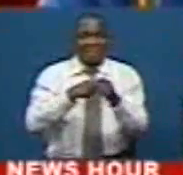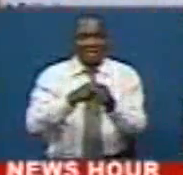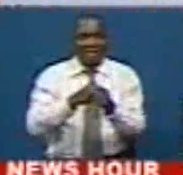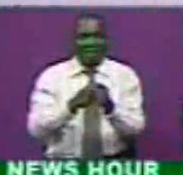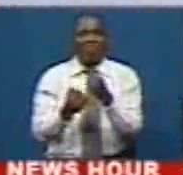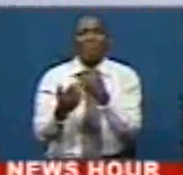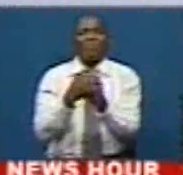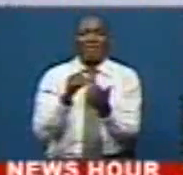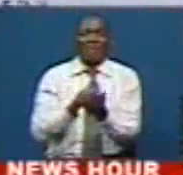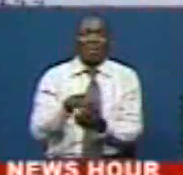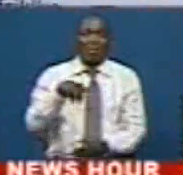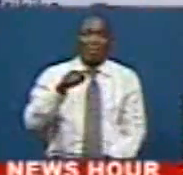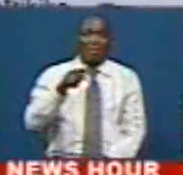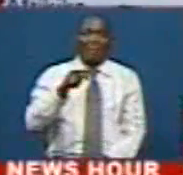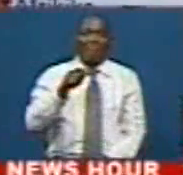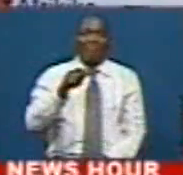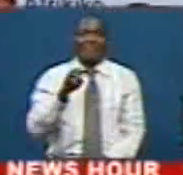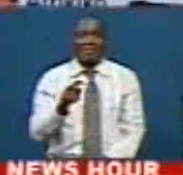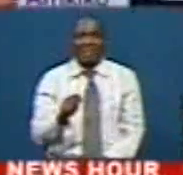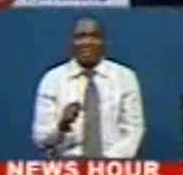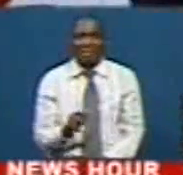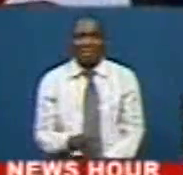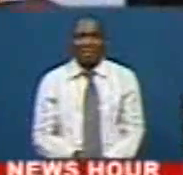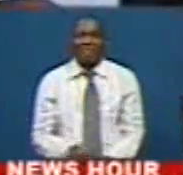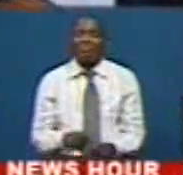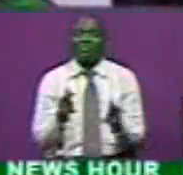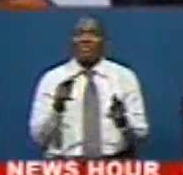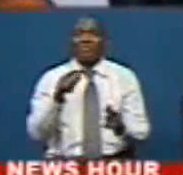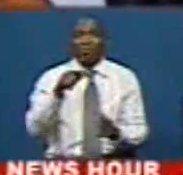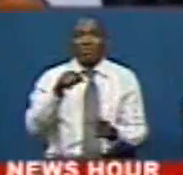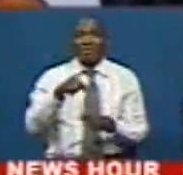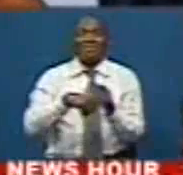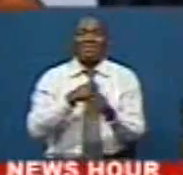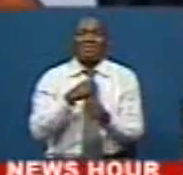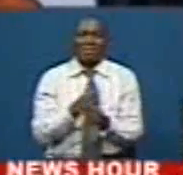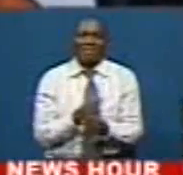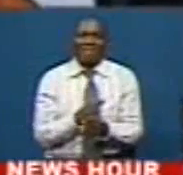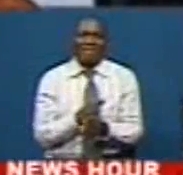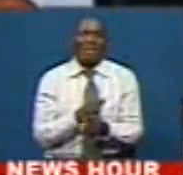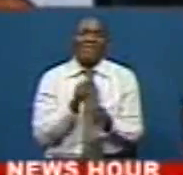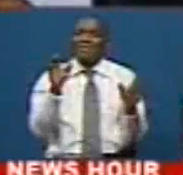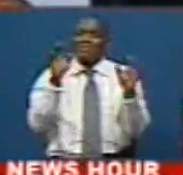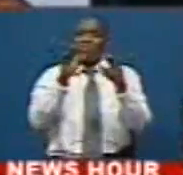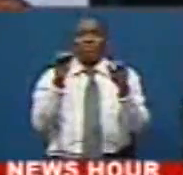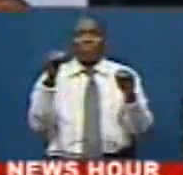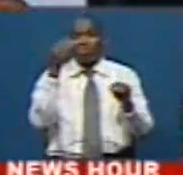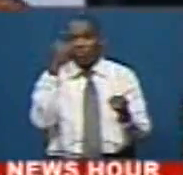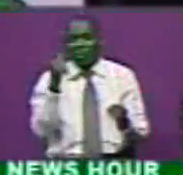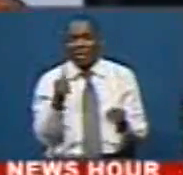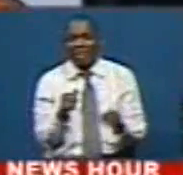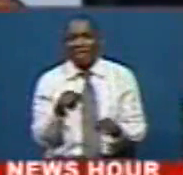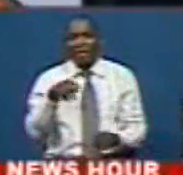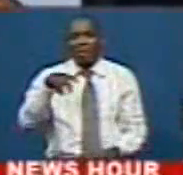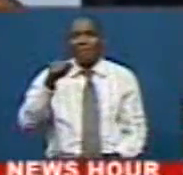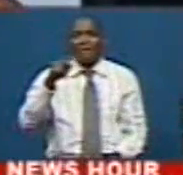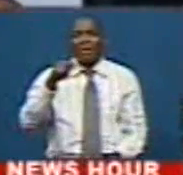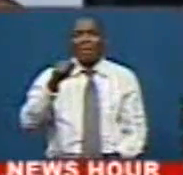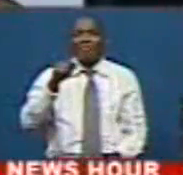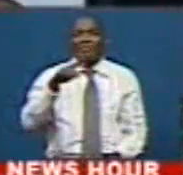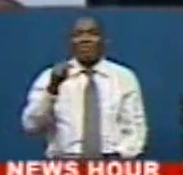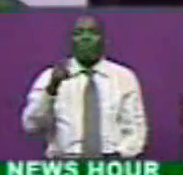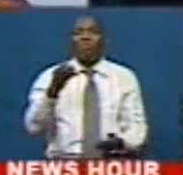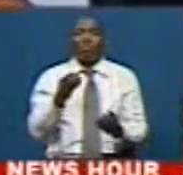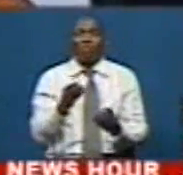Return. Panafest is a big one, but 2018 we did not celebrate because we want to do it bigger